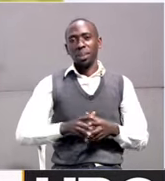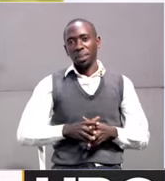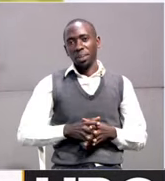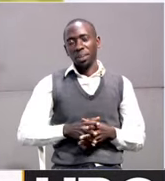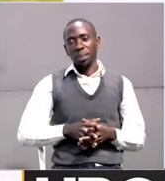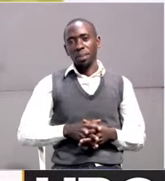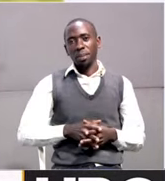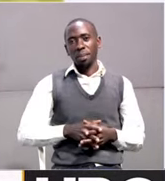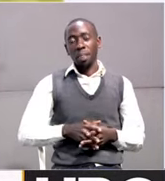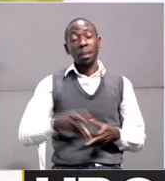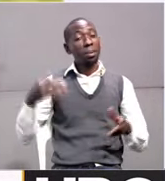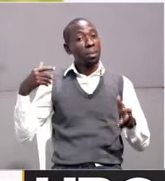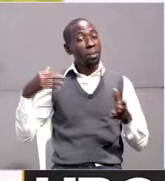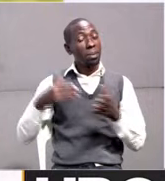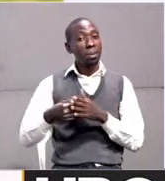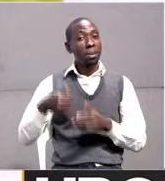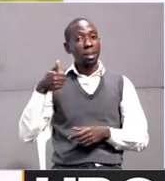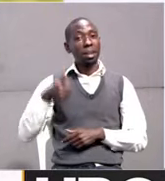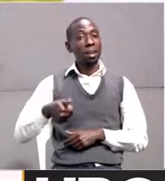This is what we've been telling you.